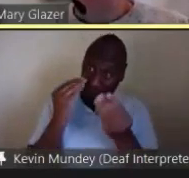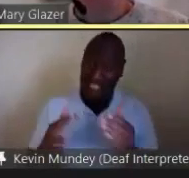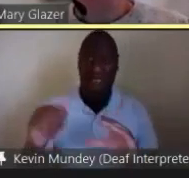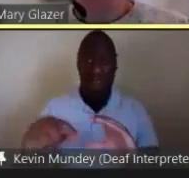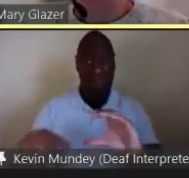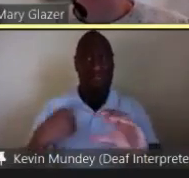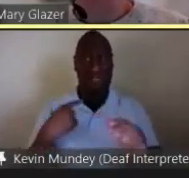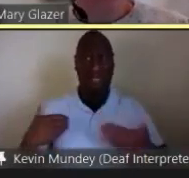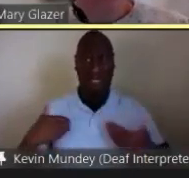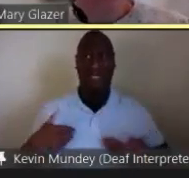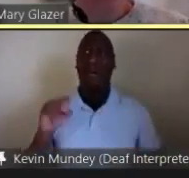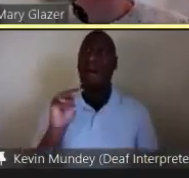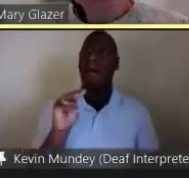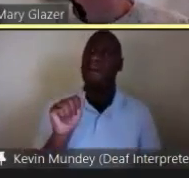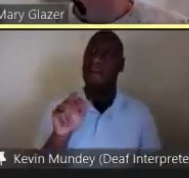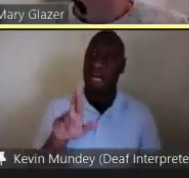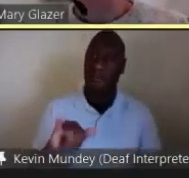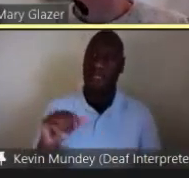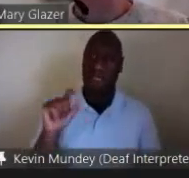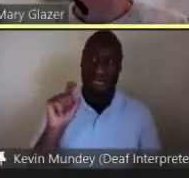at